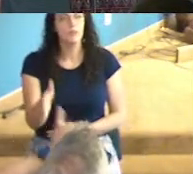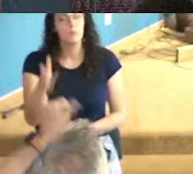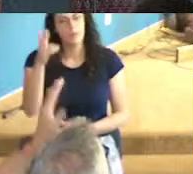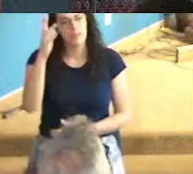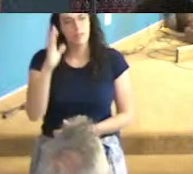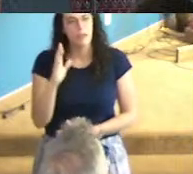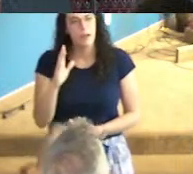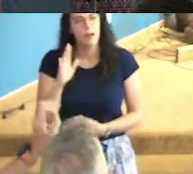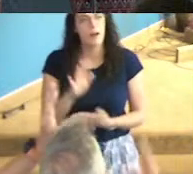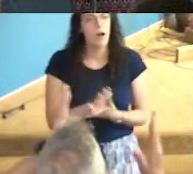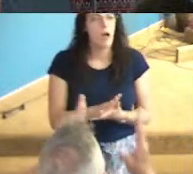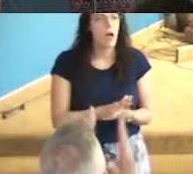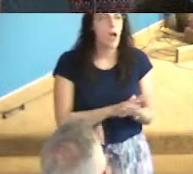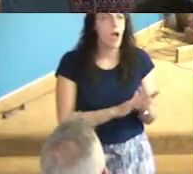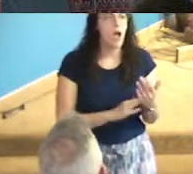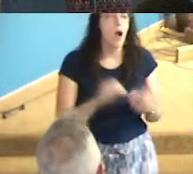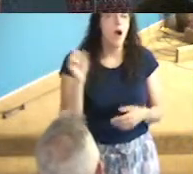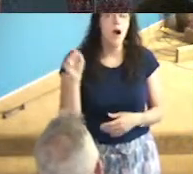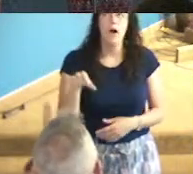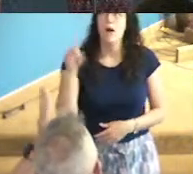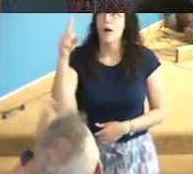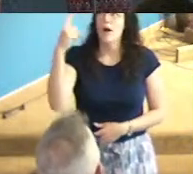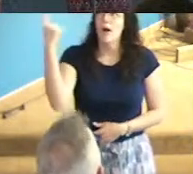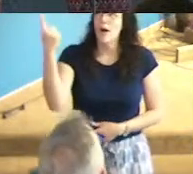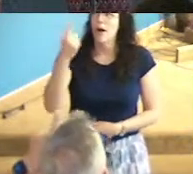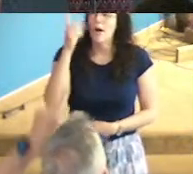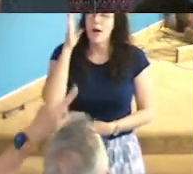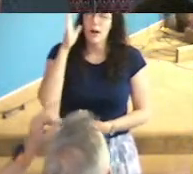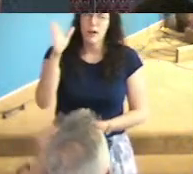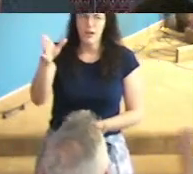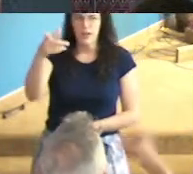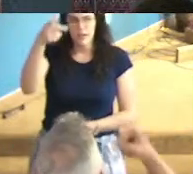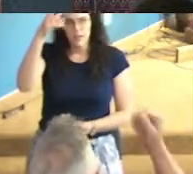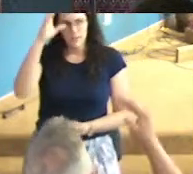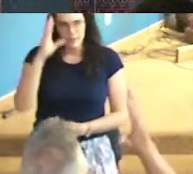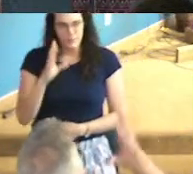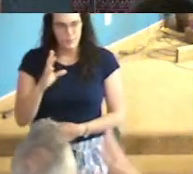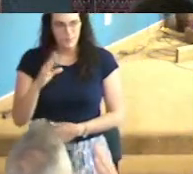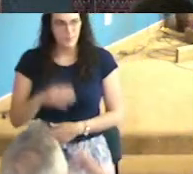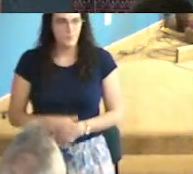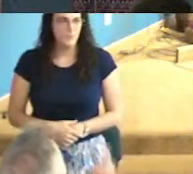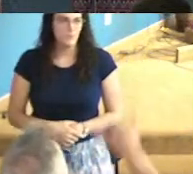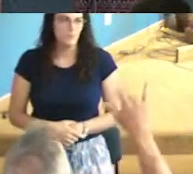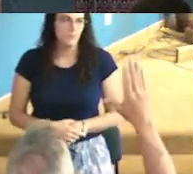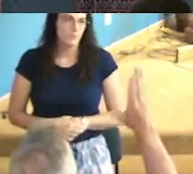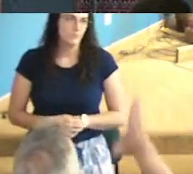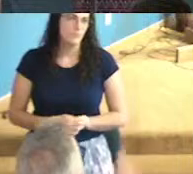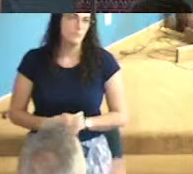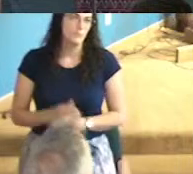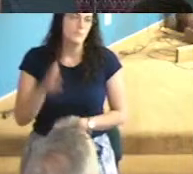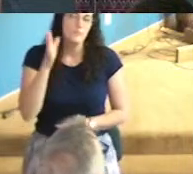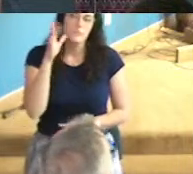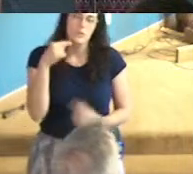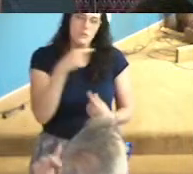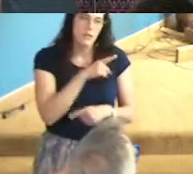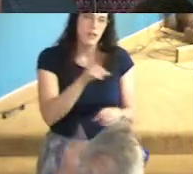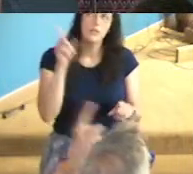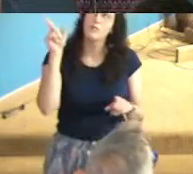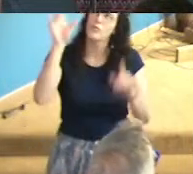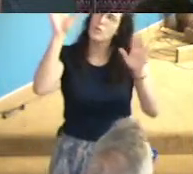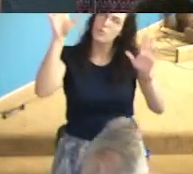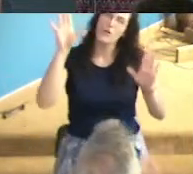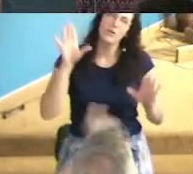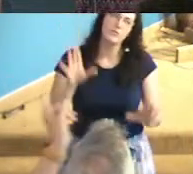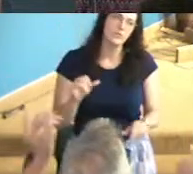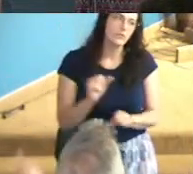You always will be God. Yes, you always will be God. I will